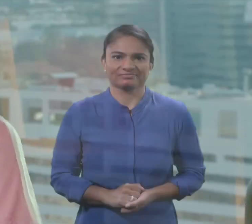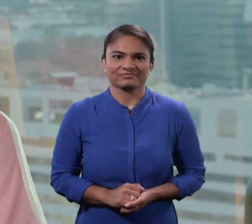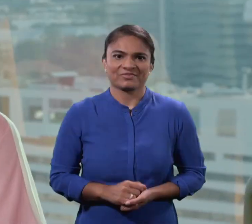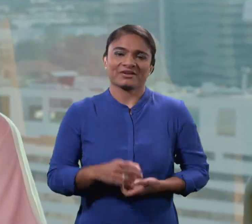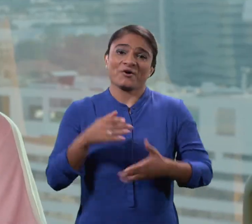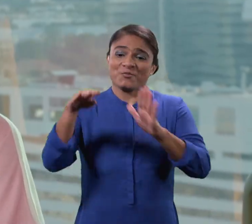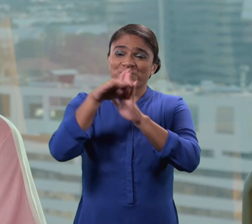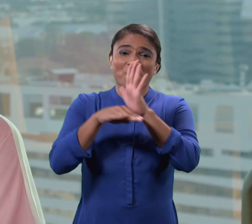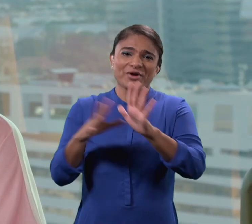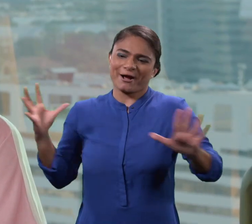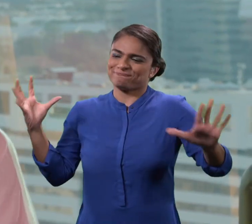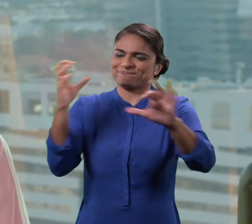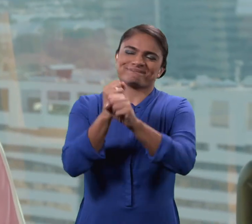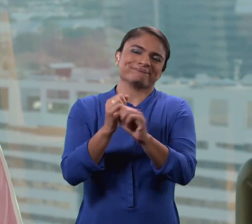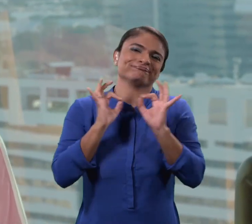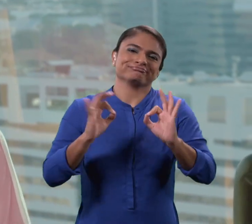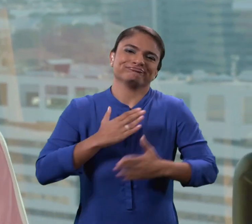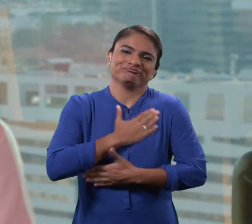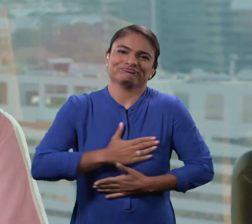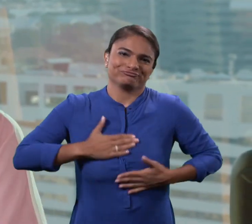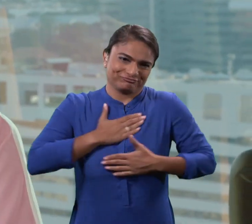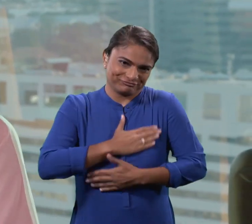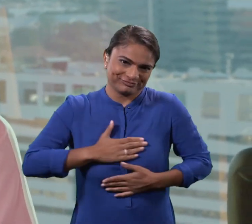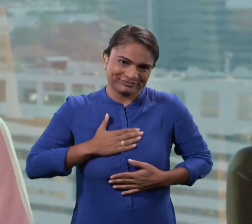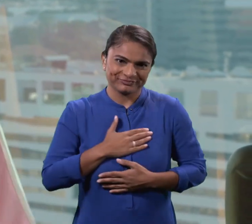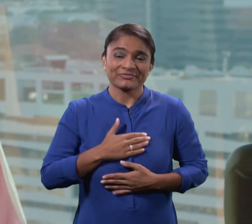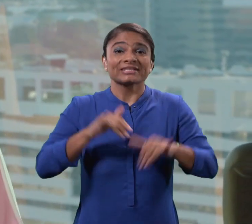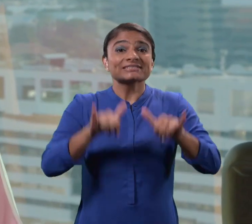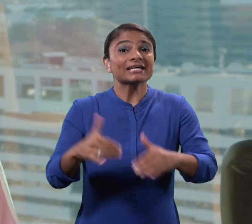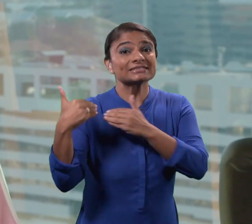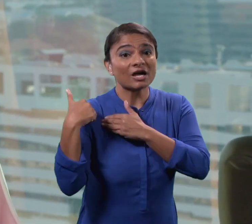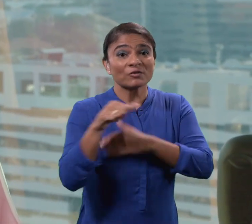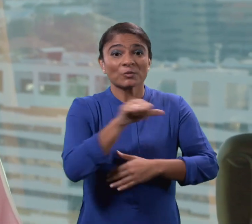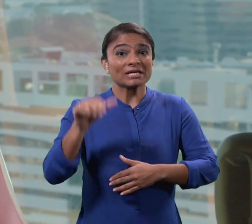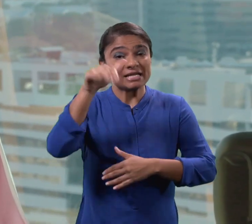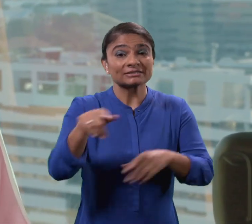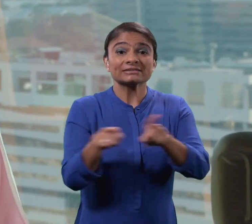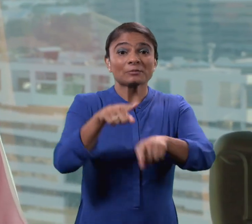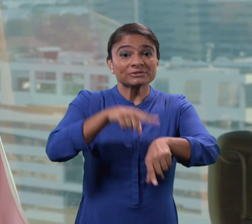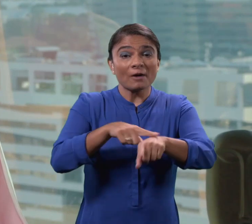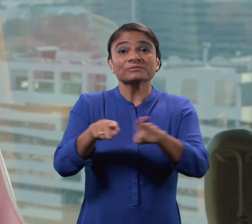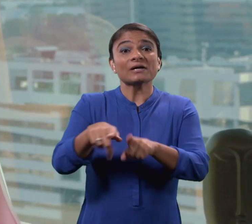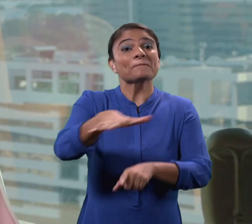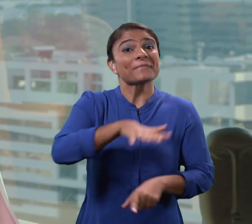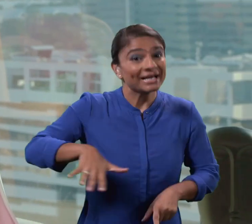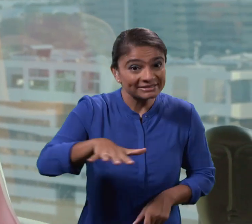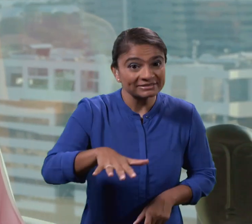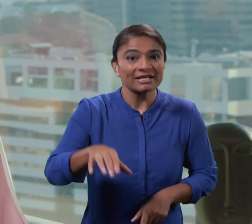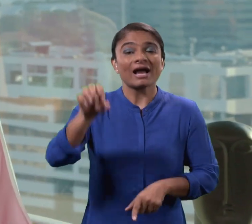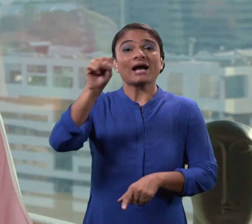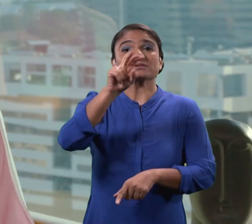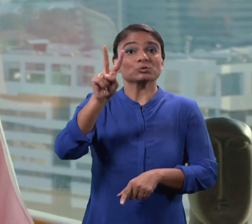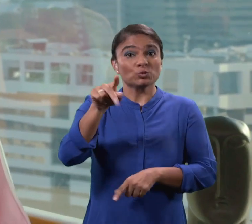En so het ons weer eens gekom aan die einde van nog 'n lekker kuier saam met julle. Bly veilig tot volgende week, selfde plek, selfde tyd,